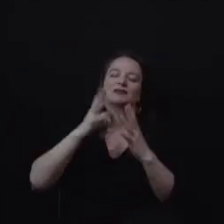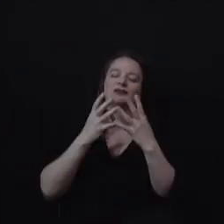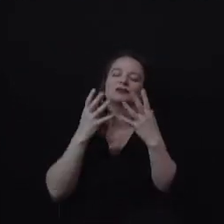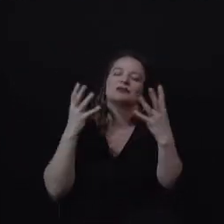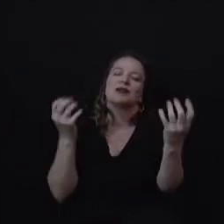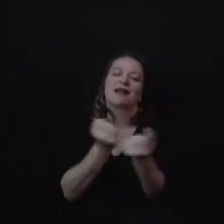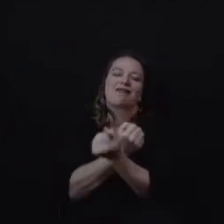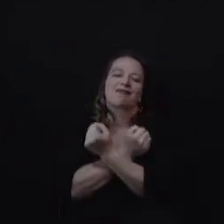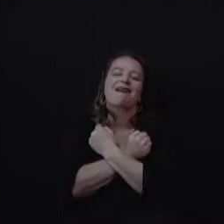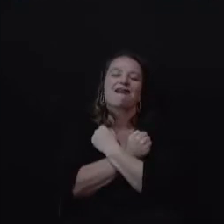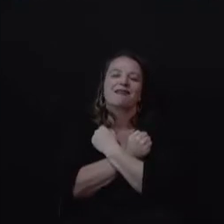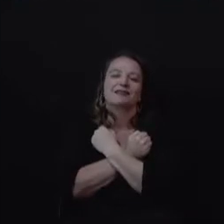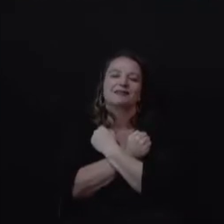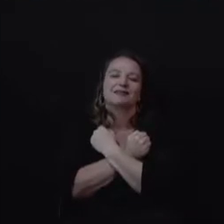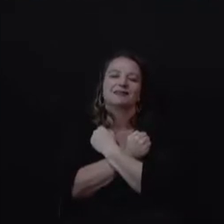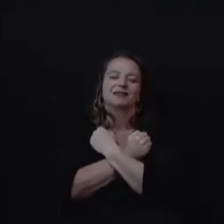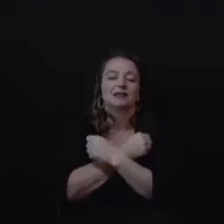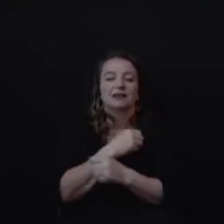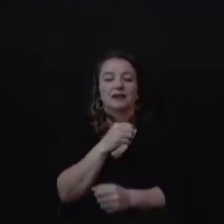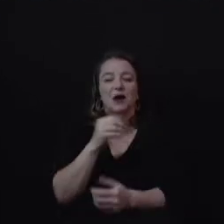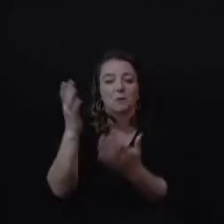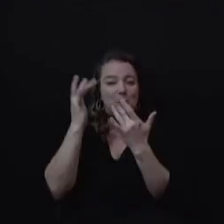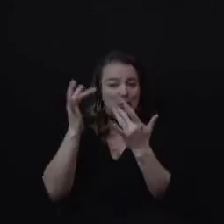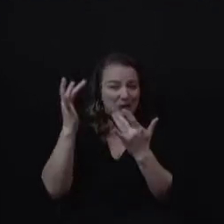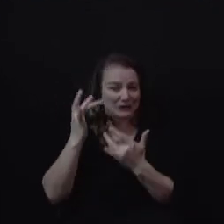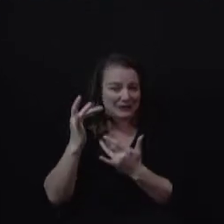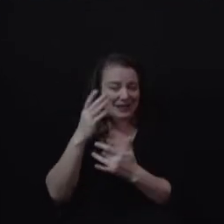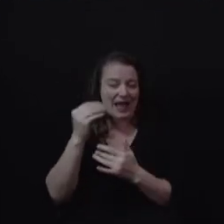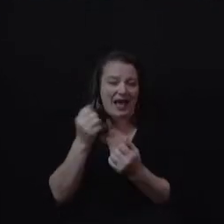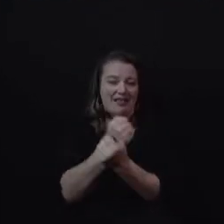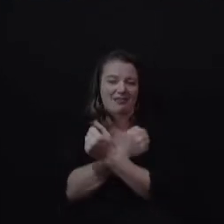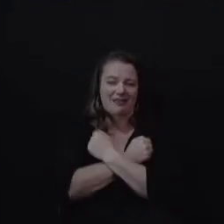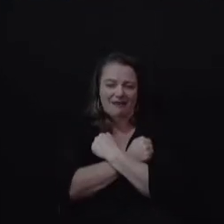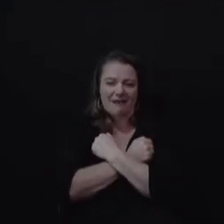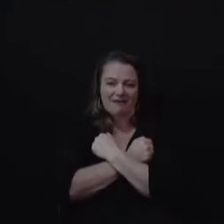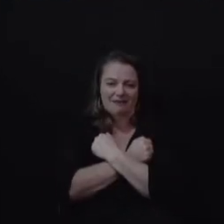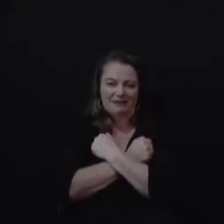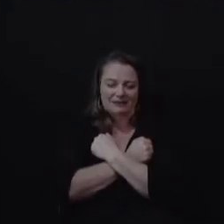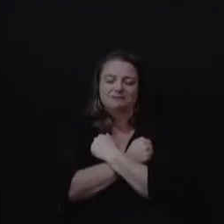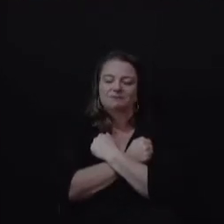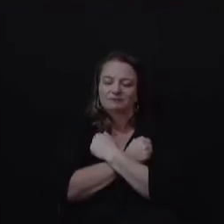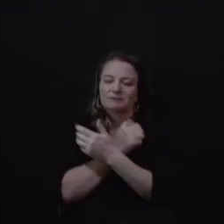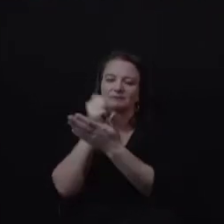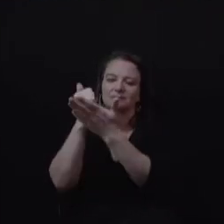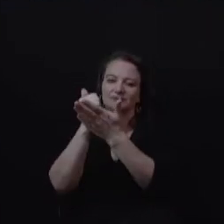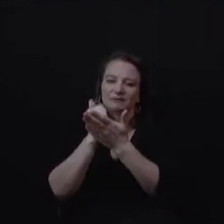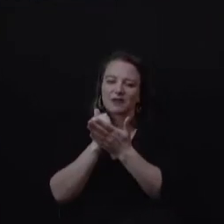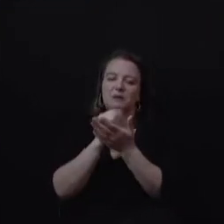loved us. You know, mercy and love are agents of transformation.